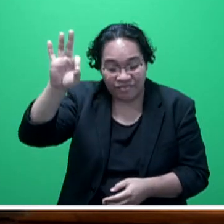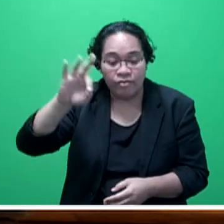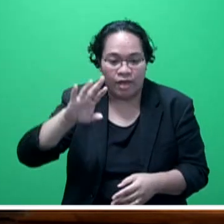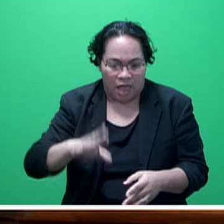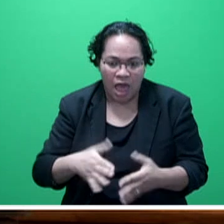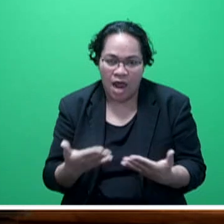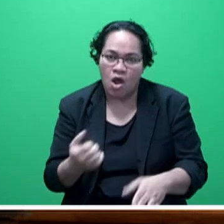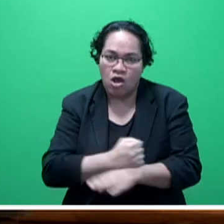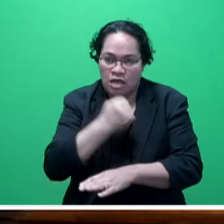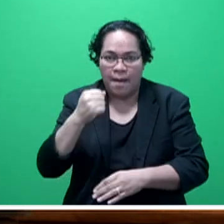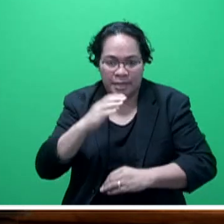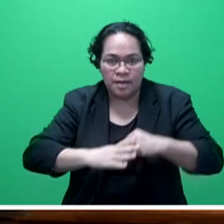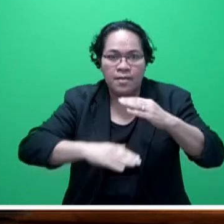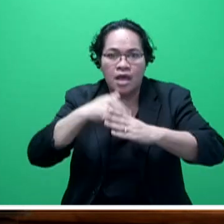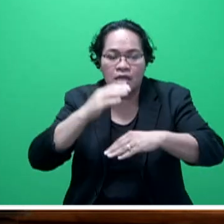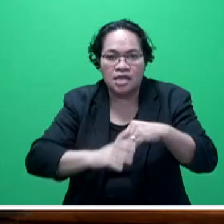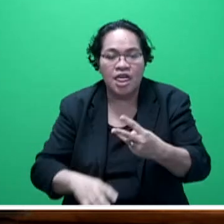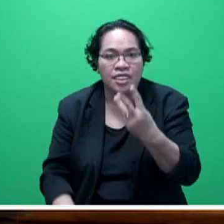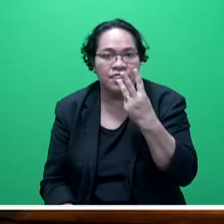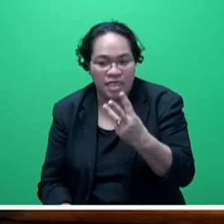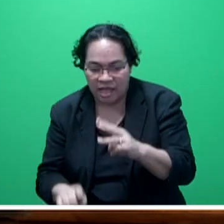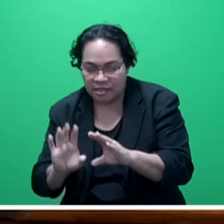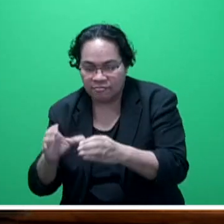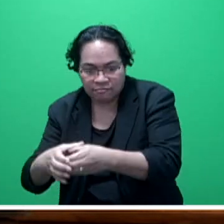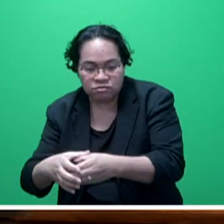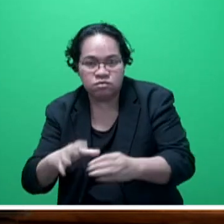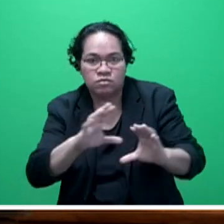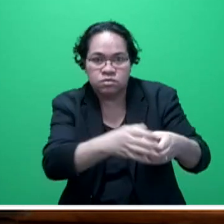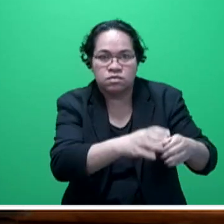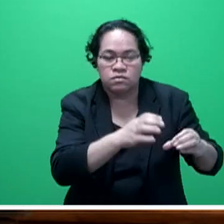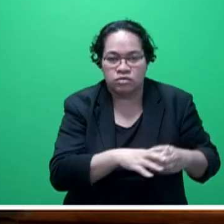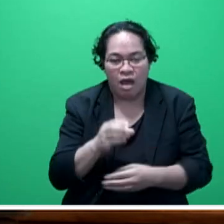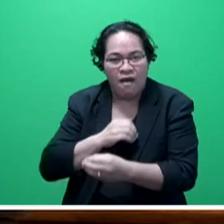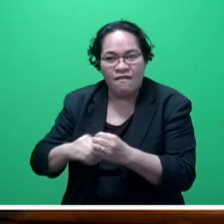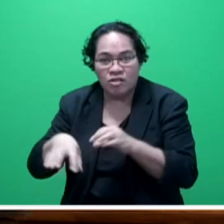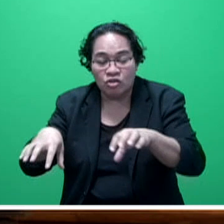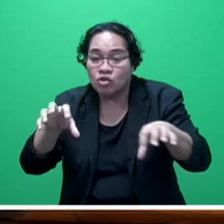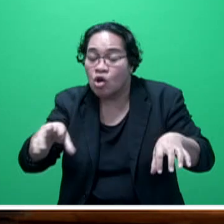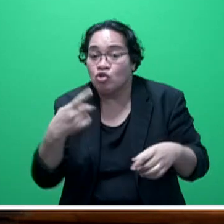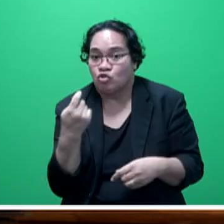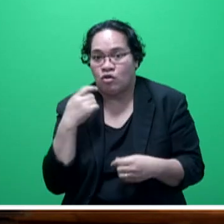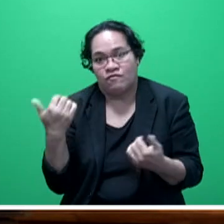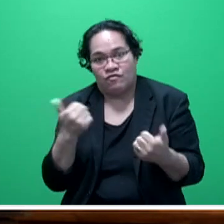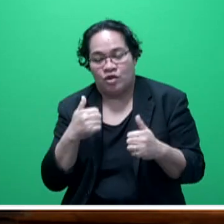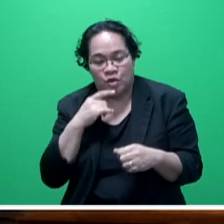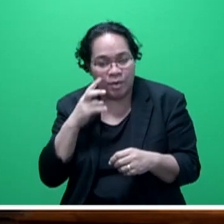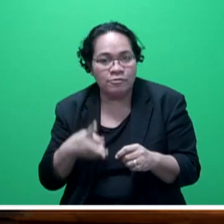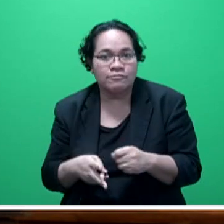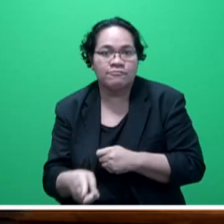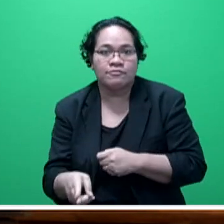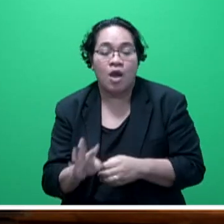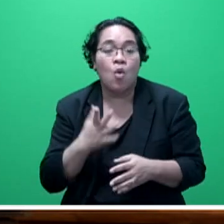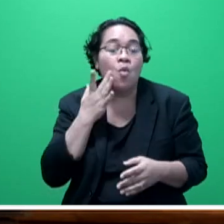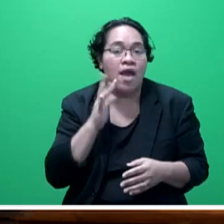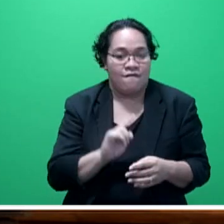is constructing 3 district administration offices, which should be completed and ready for commissioning in the first and second